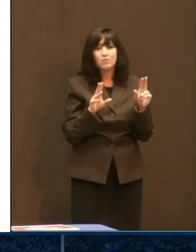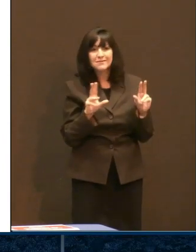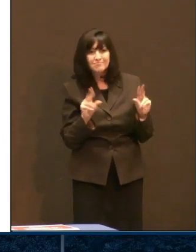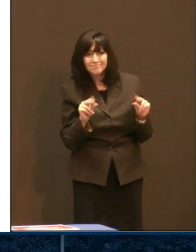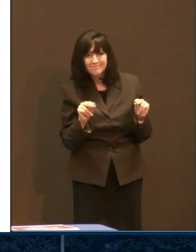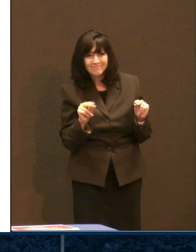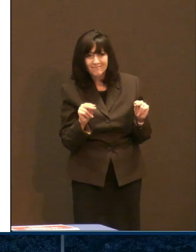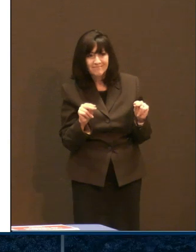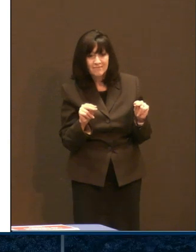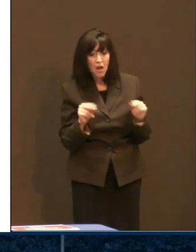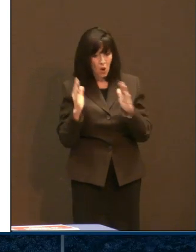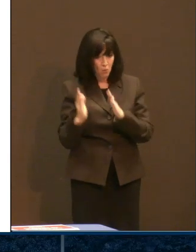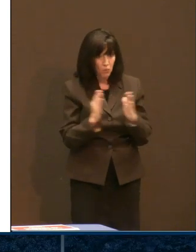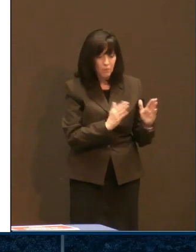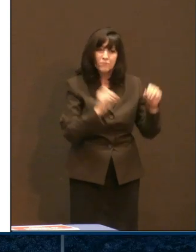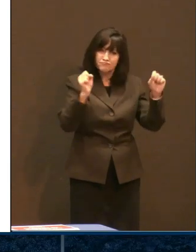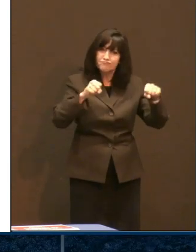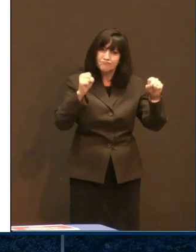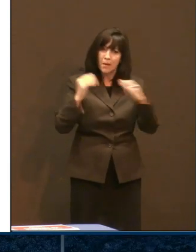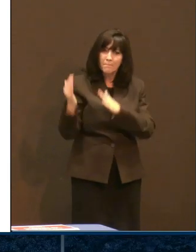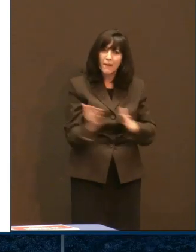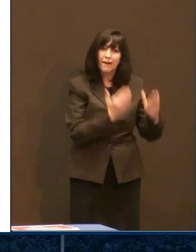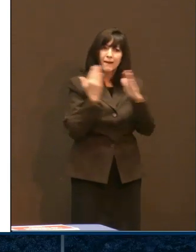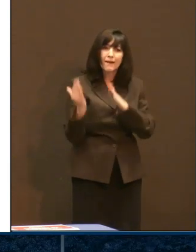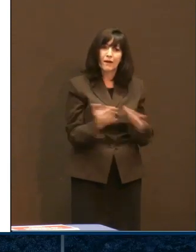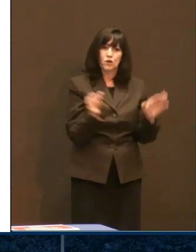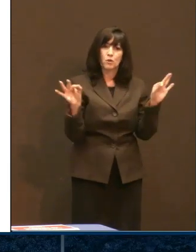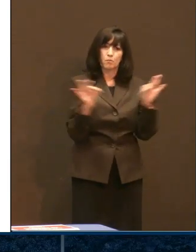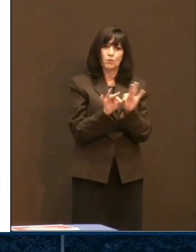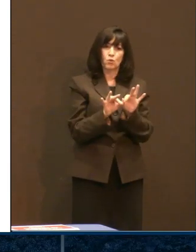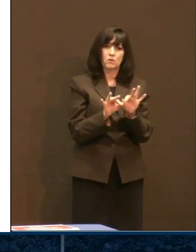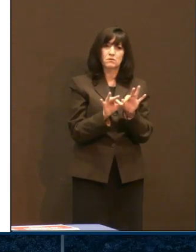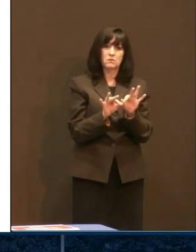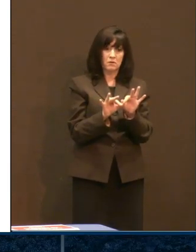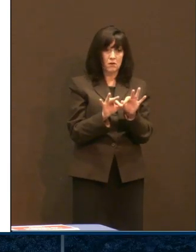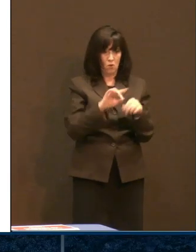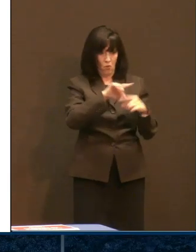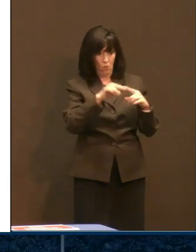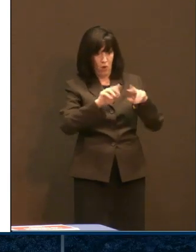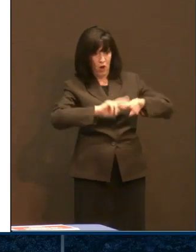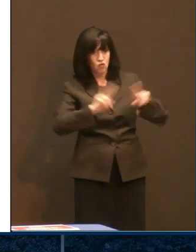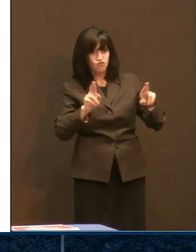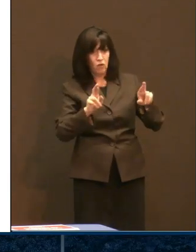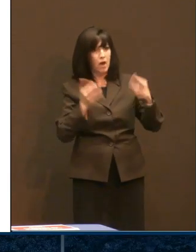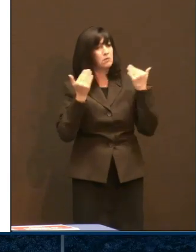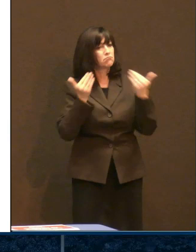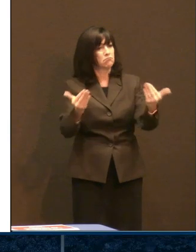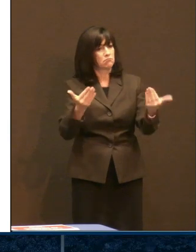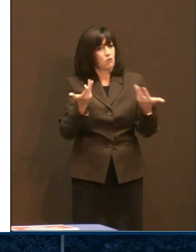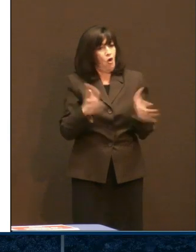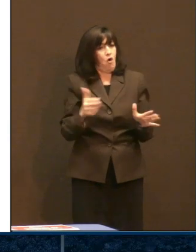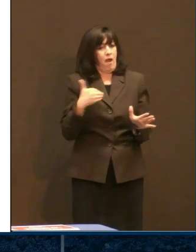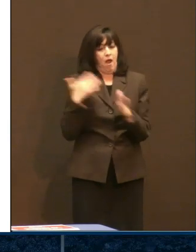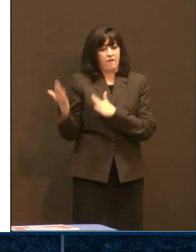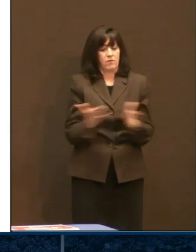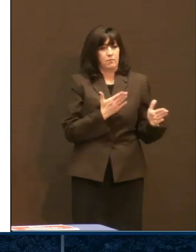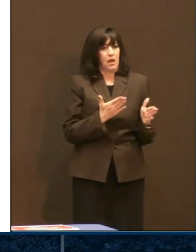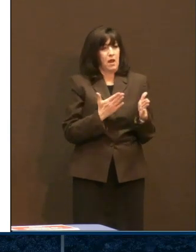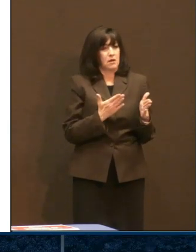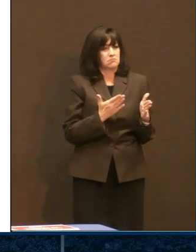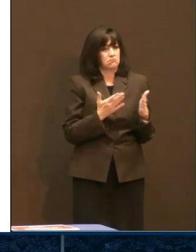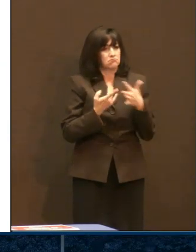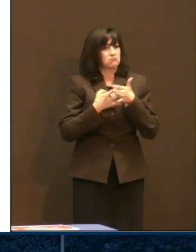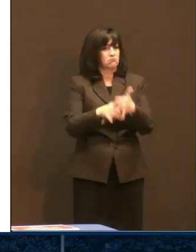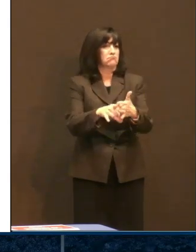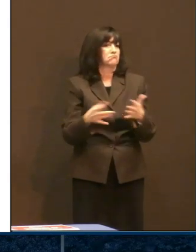let up. And the more we put into it now, the sooner it'll come. And that's a tough message.